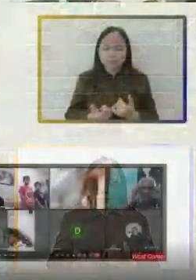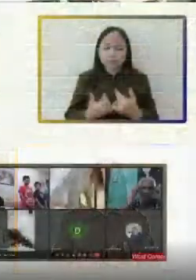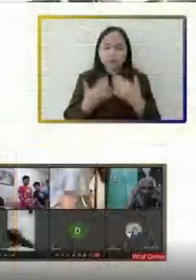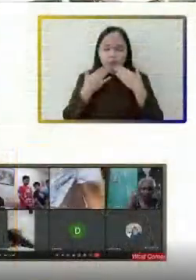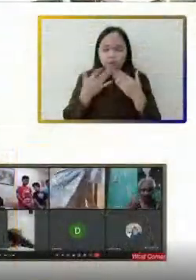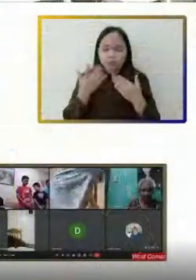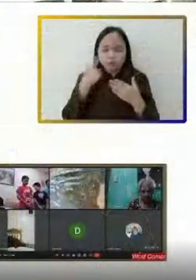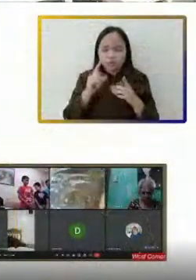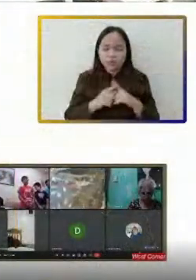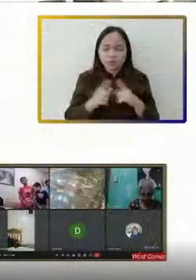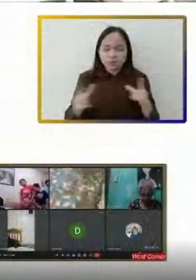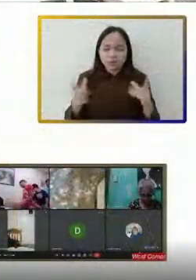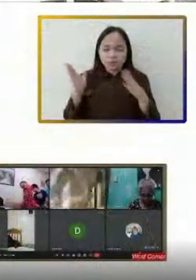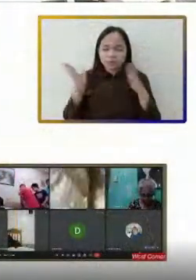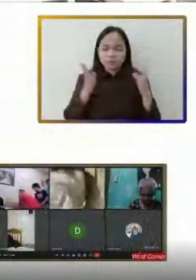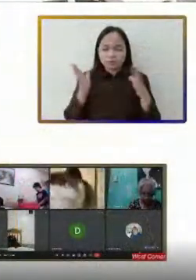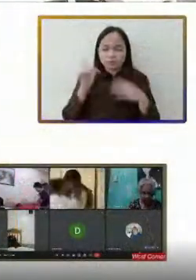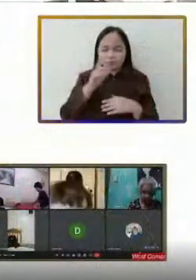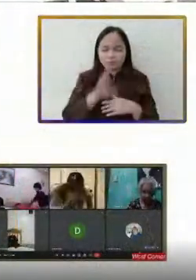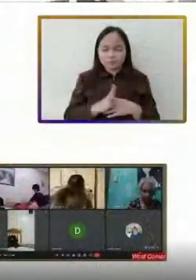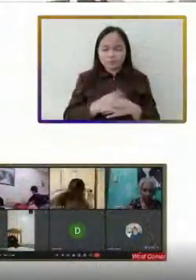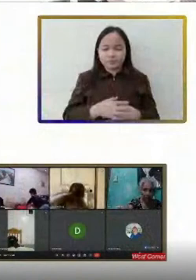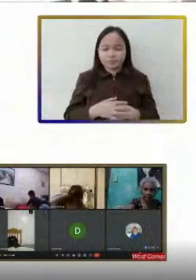Thank you for the great service, O God.